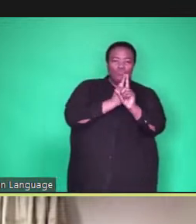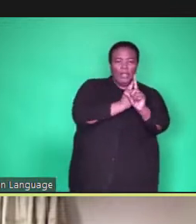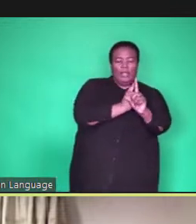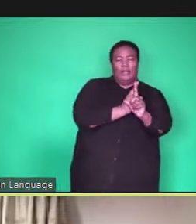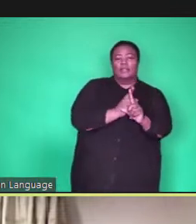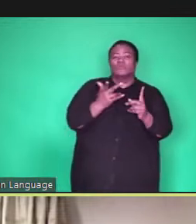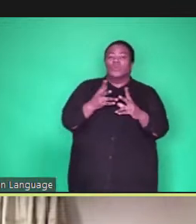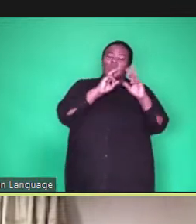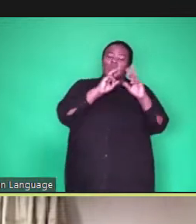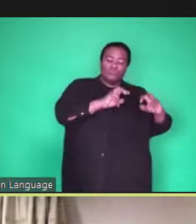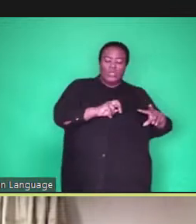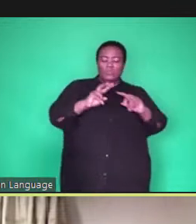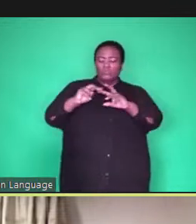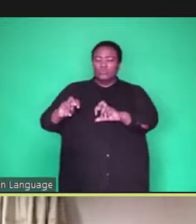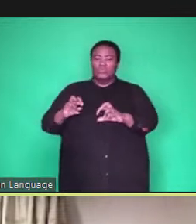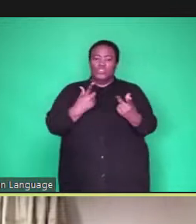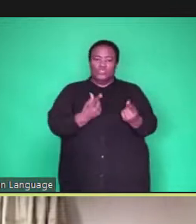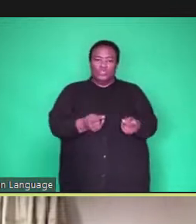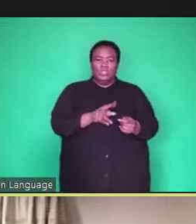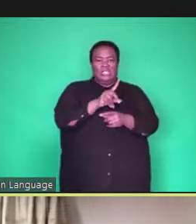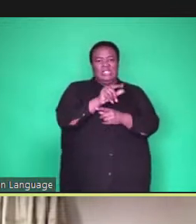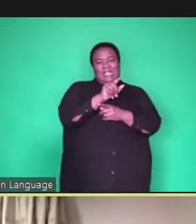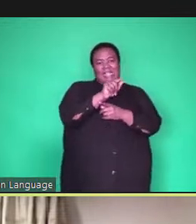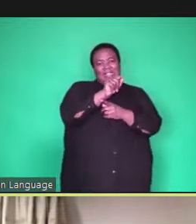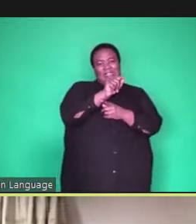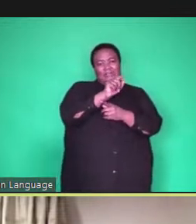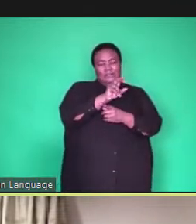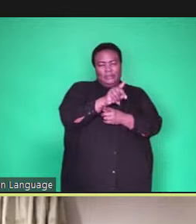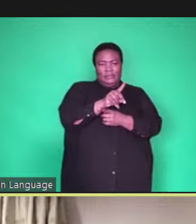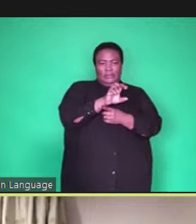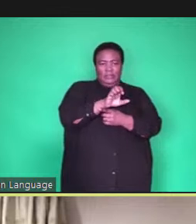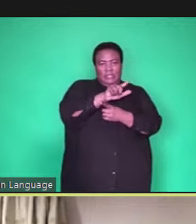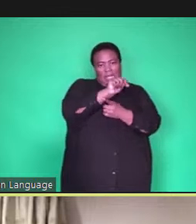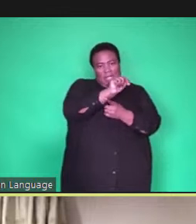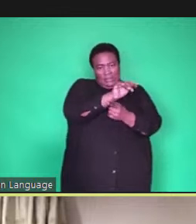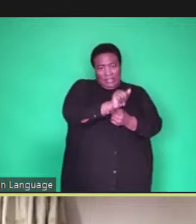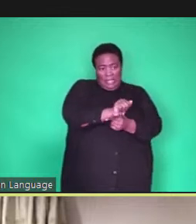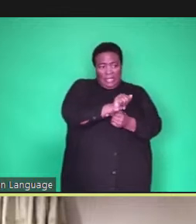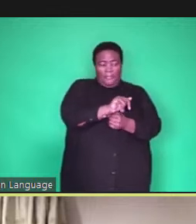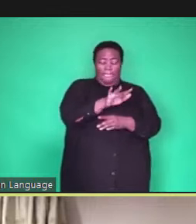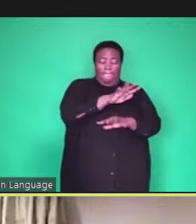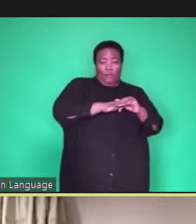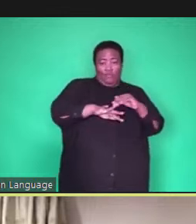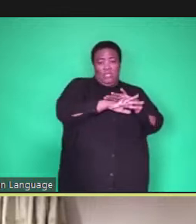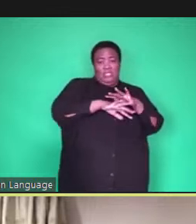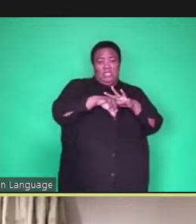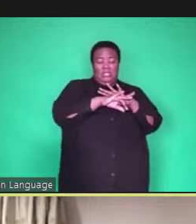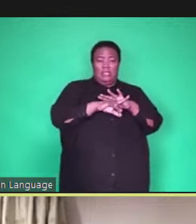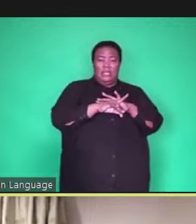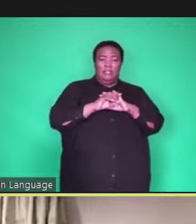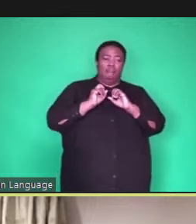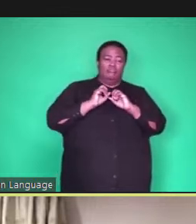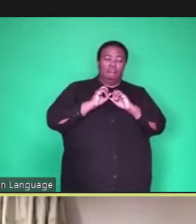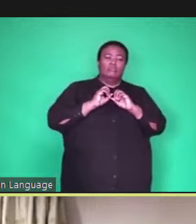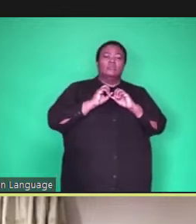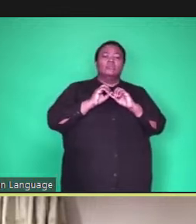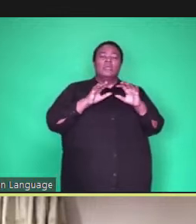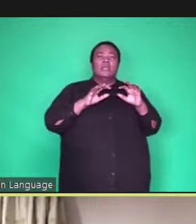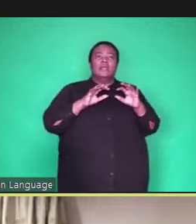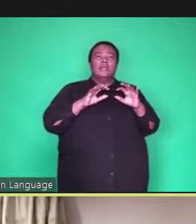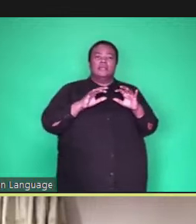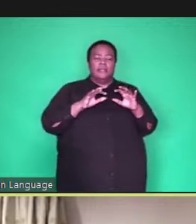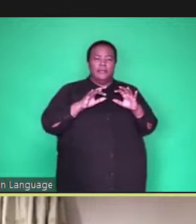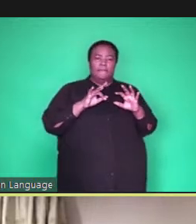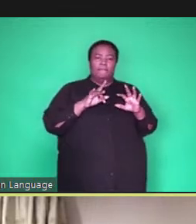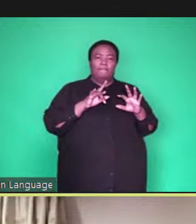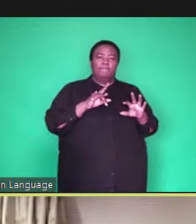Studies that have been conducted in Delta regions that have been severely impacted by climate change, and those included the Volta Delta in Ghana, showed